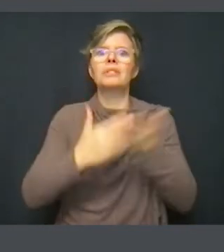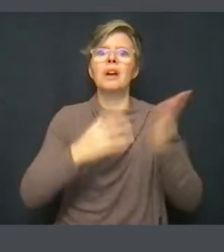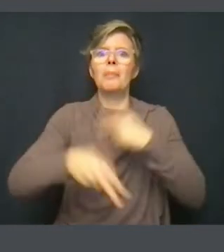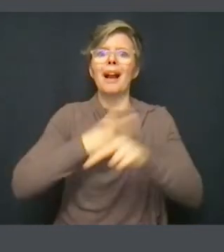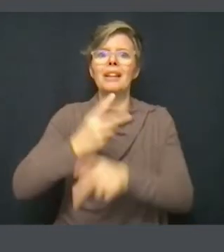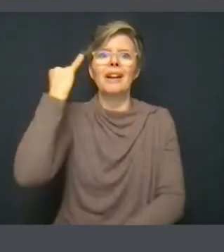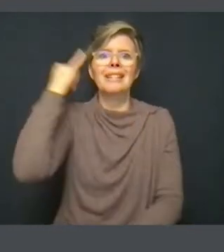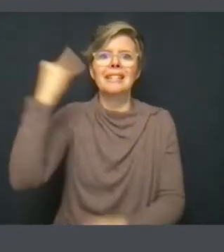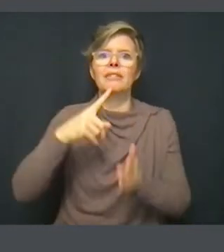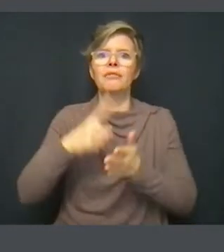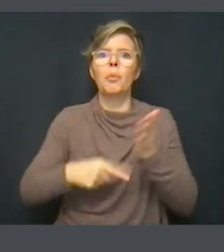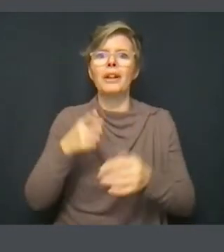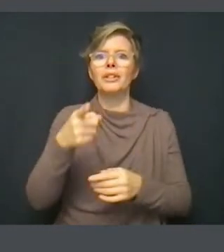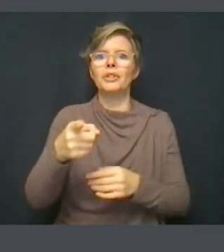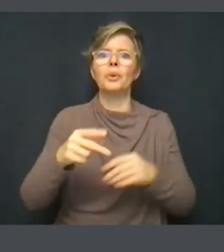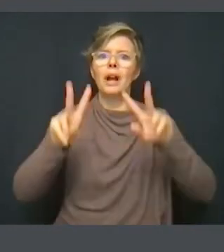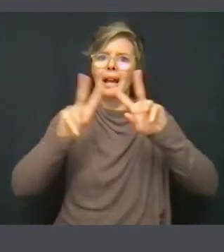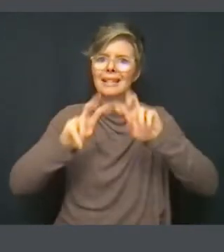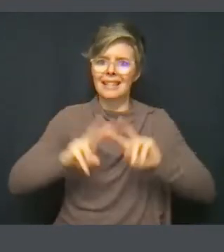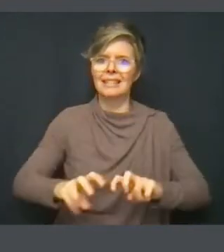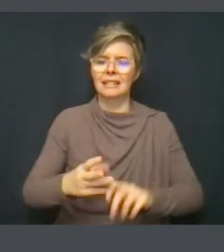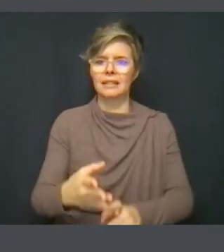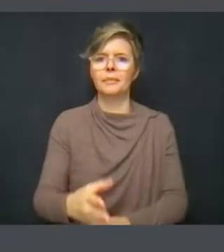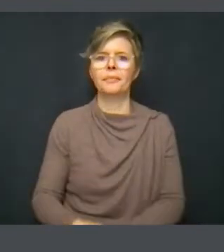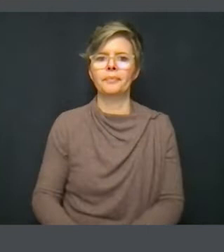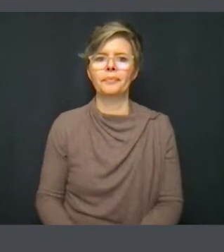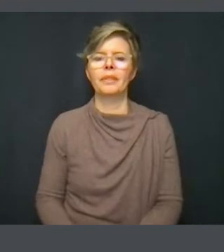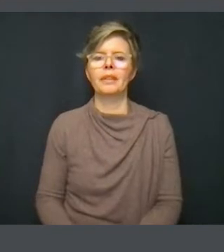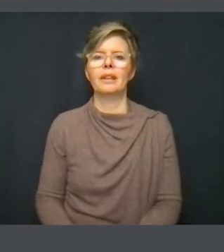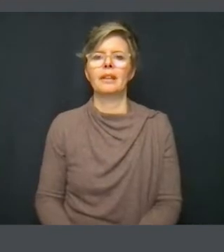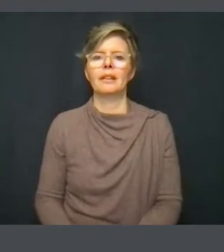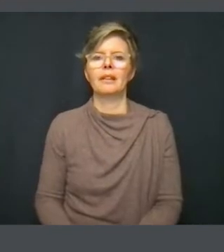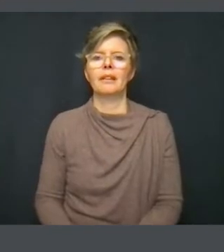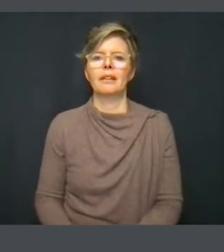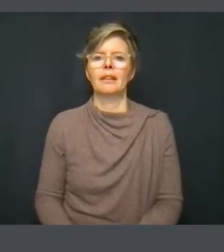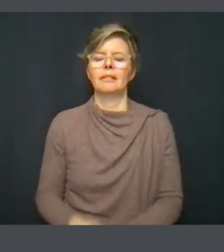very judicious in the sense that you realize that this is not